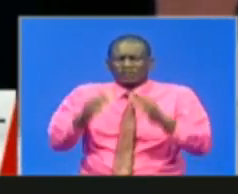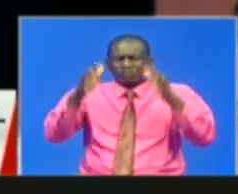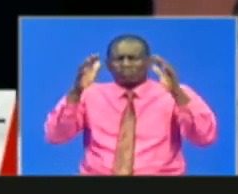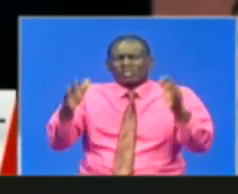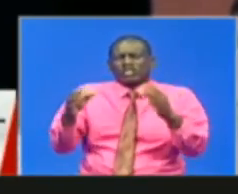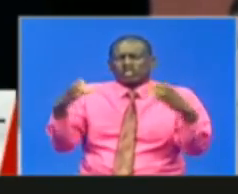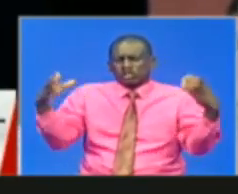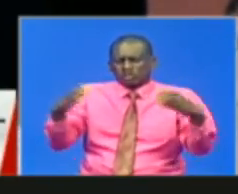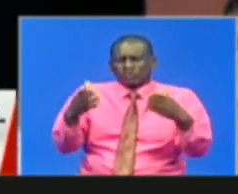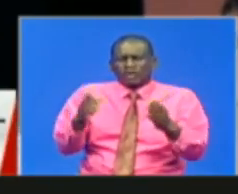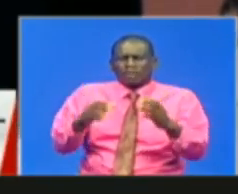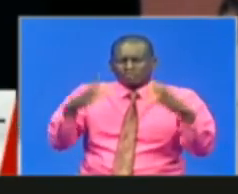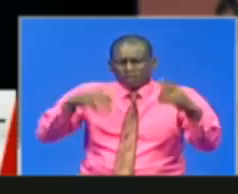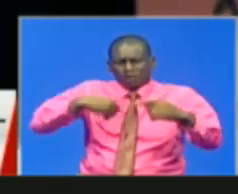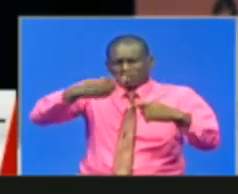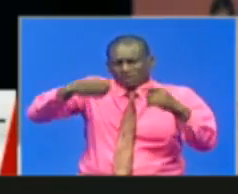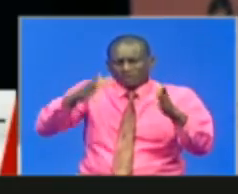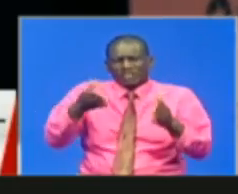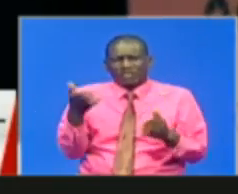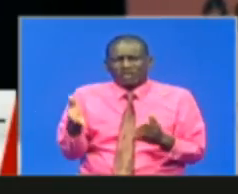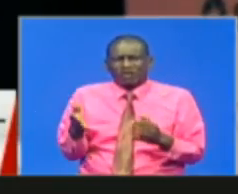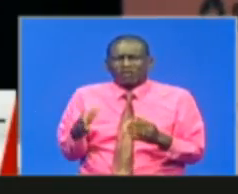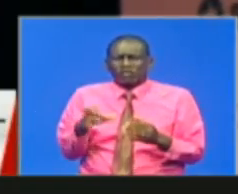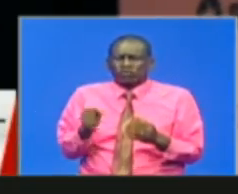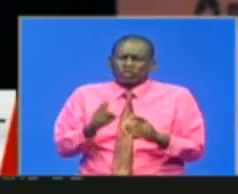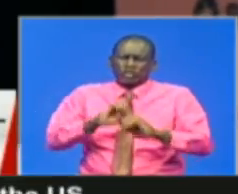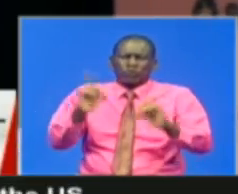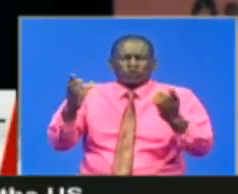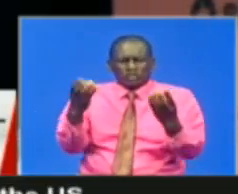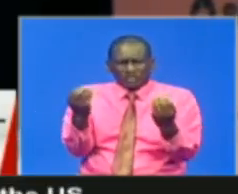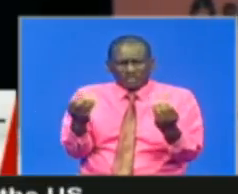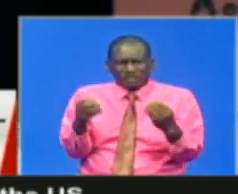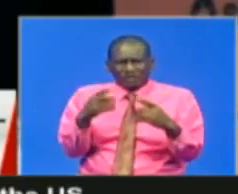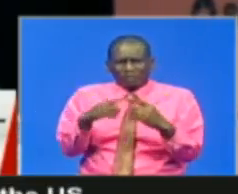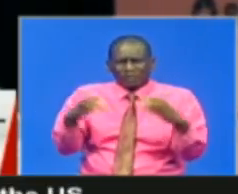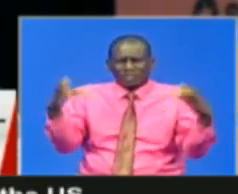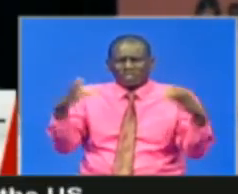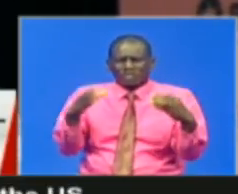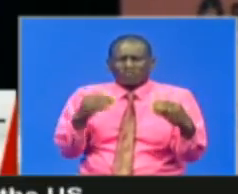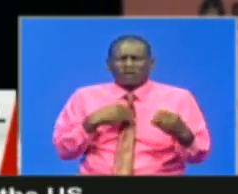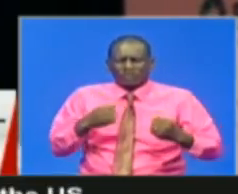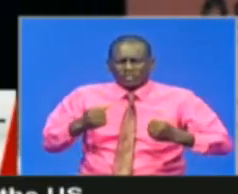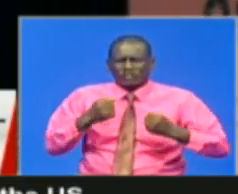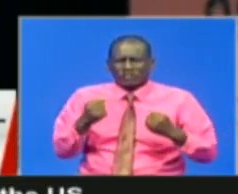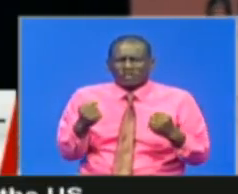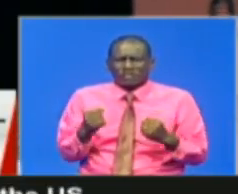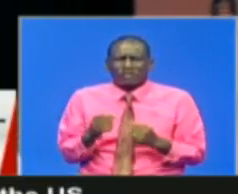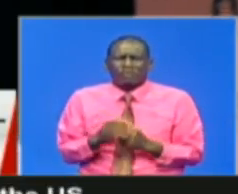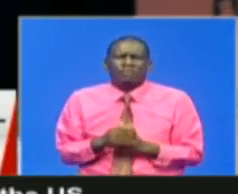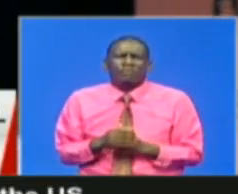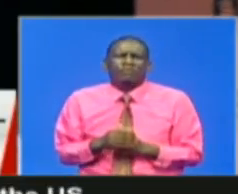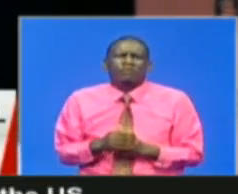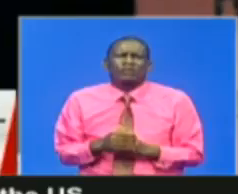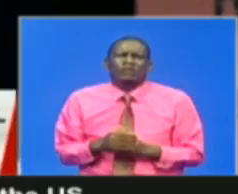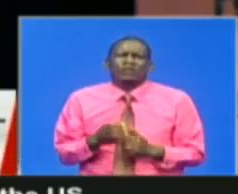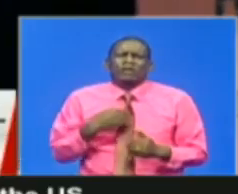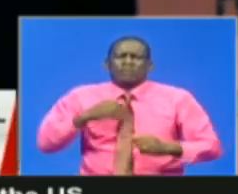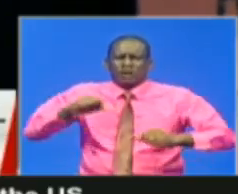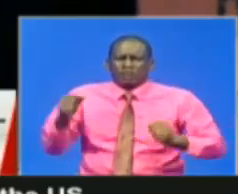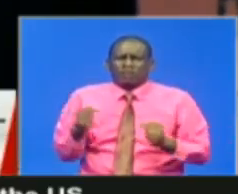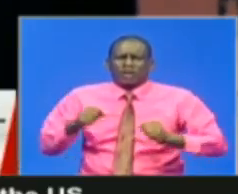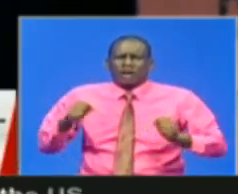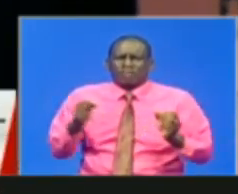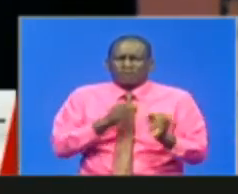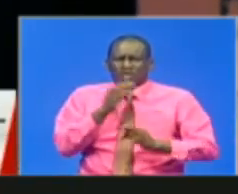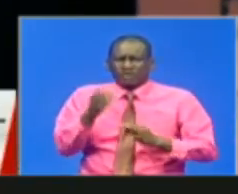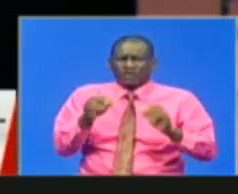big manufacturers, it's not going to be easy, but this team has done it before. I will be very pleased if we can have